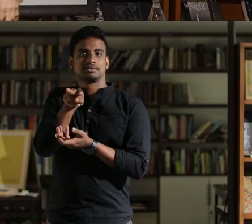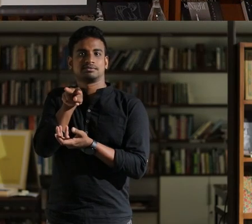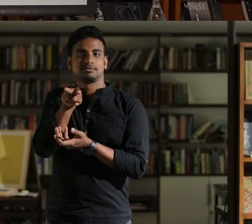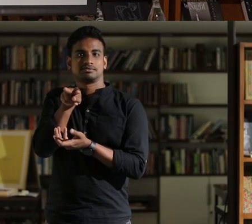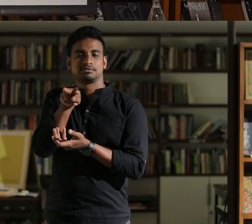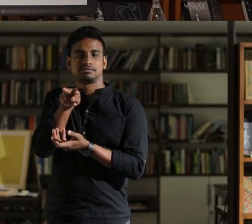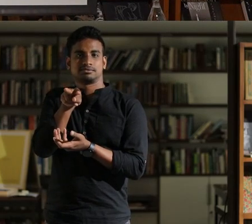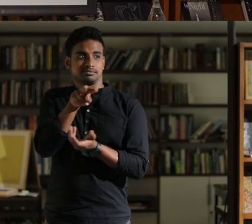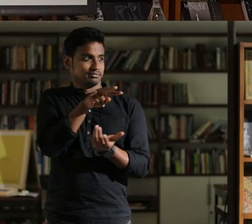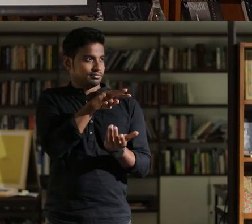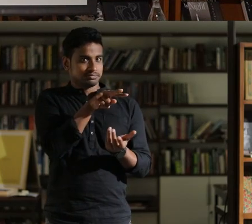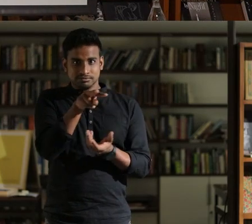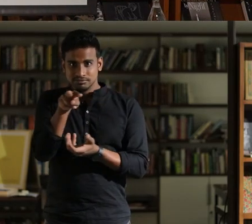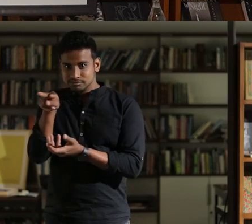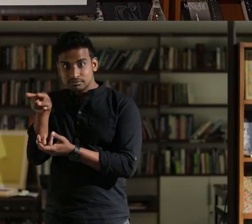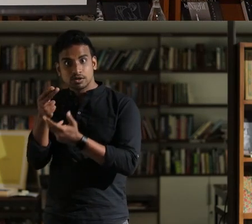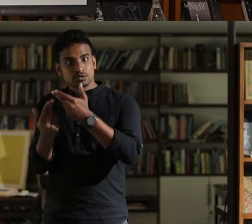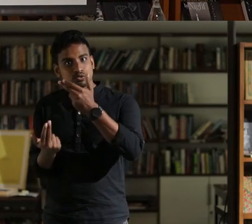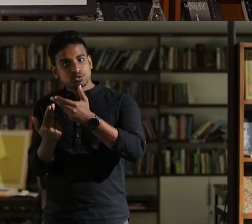Similarly,